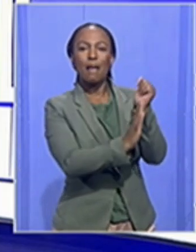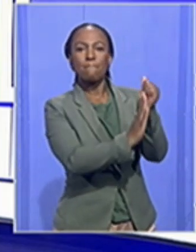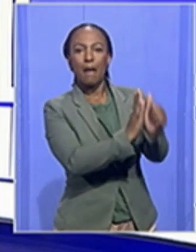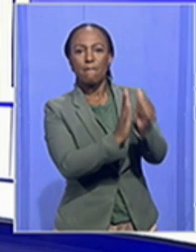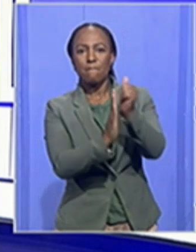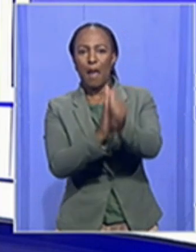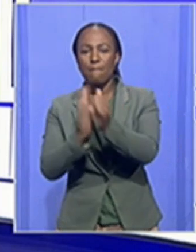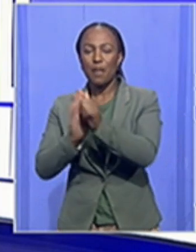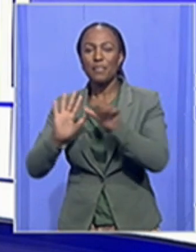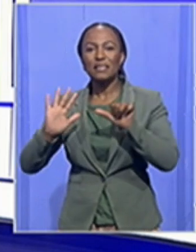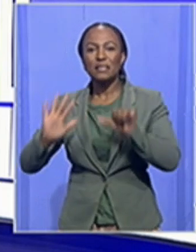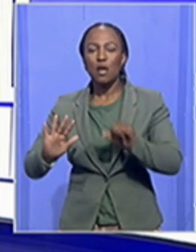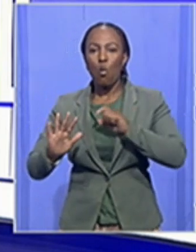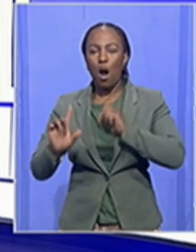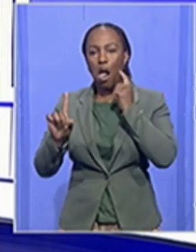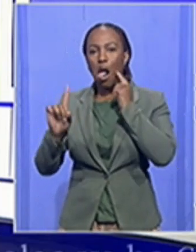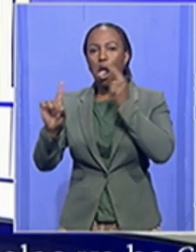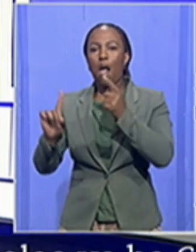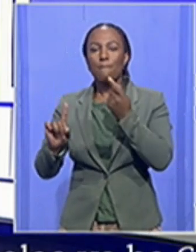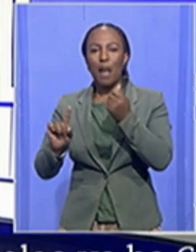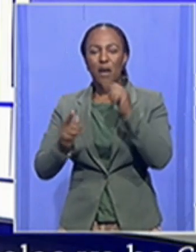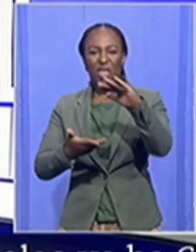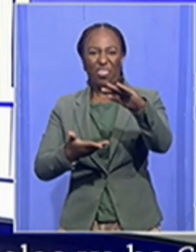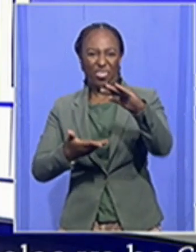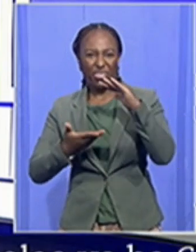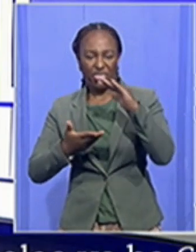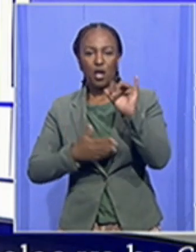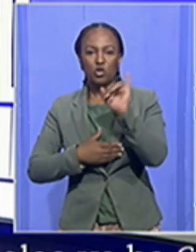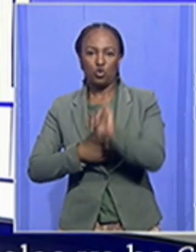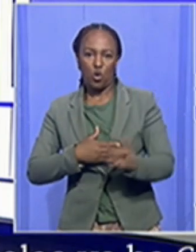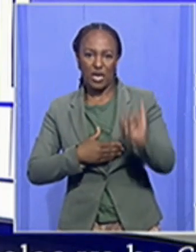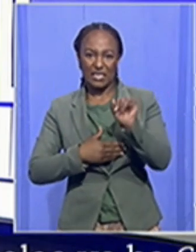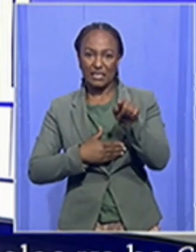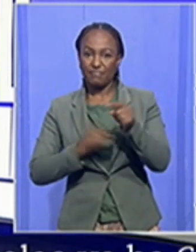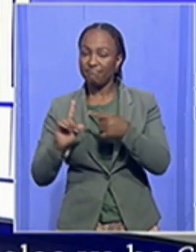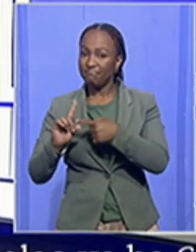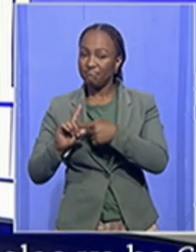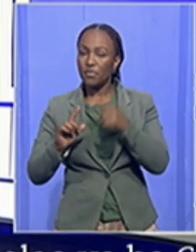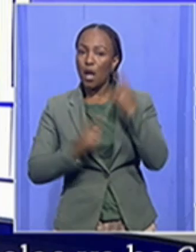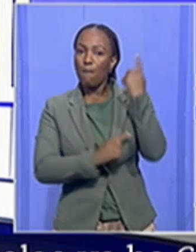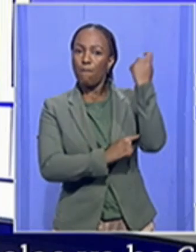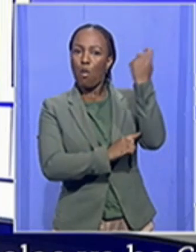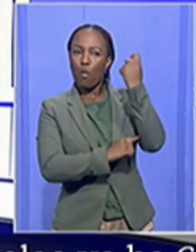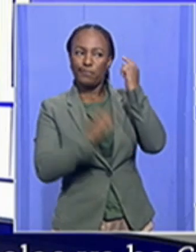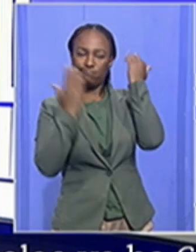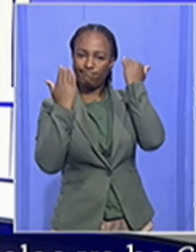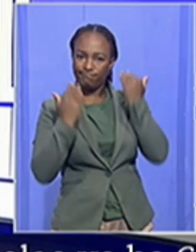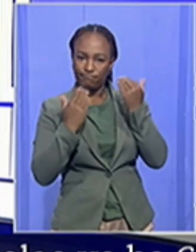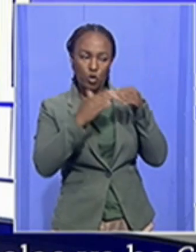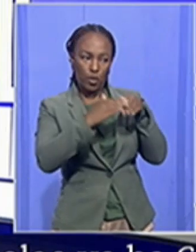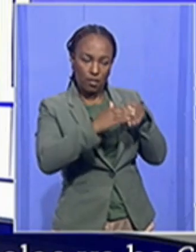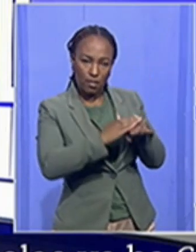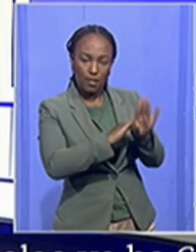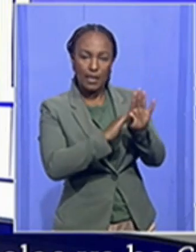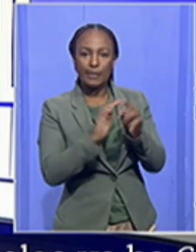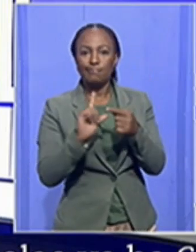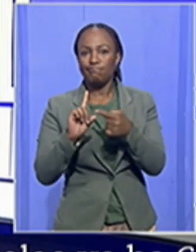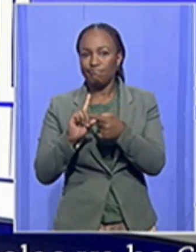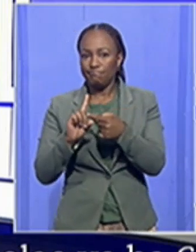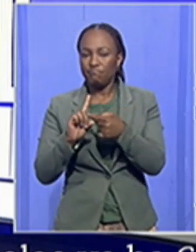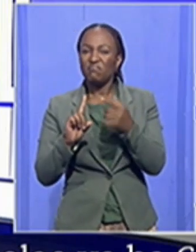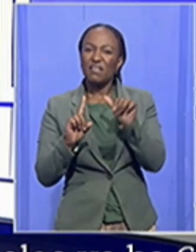a go hwetša ditefelo tša di-insurance. O tla tšwelela pele ga kgorotsheko ya magistrata wa Polokwane go sasa. O lebaganwe gape ke ditatofatšo tše